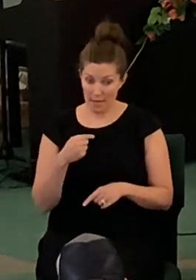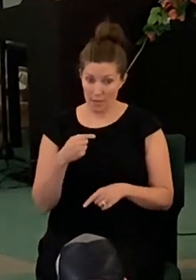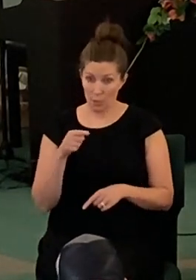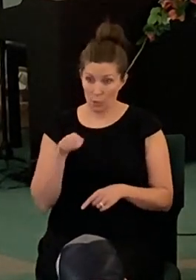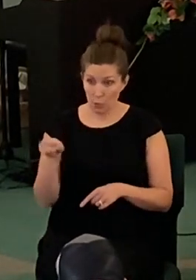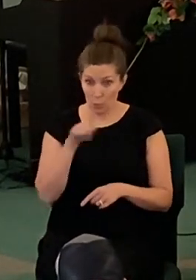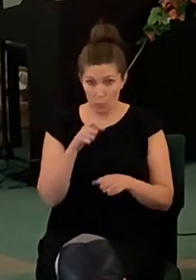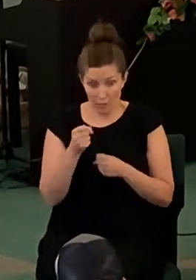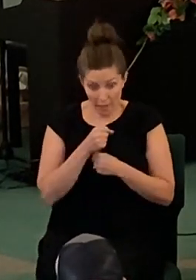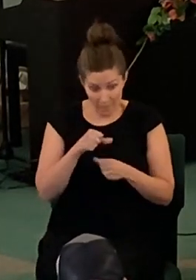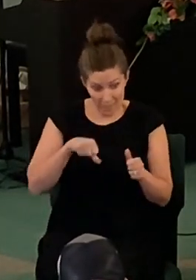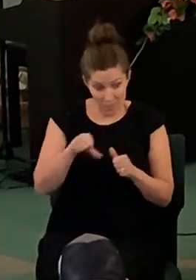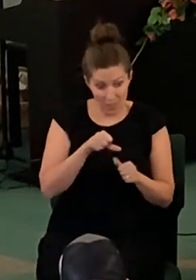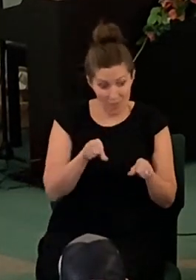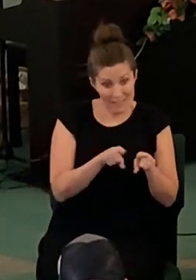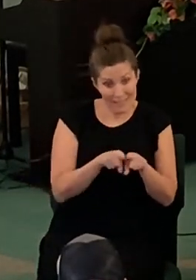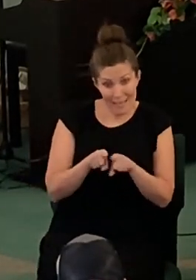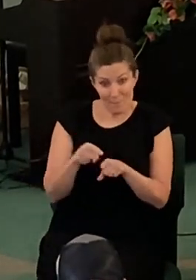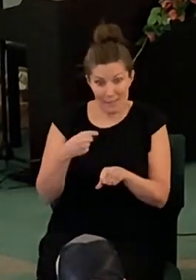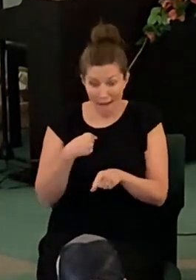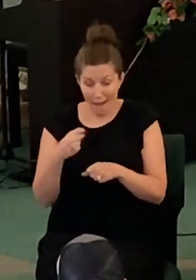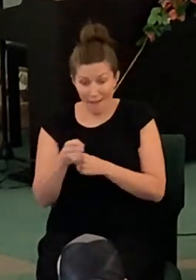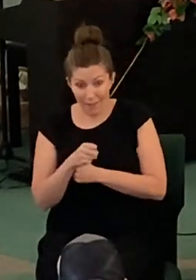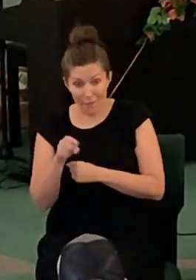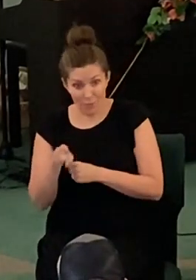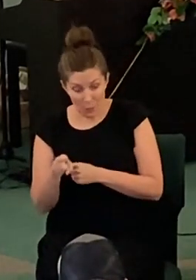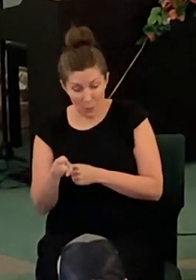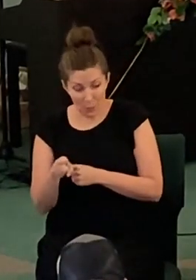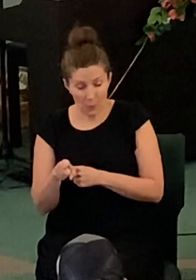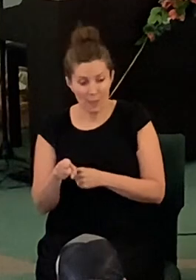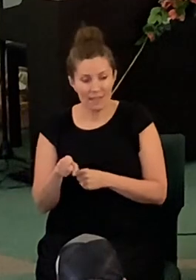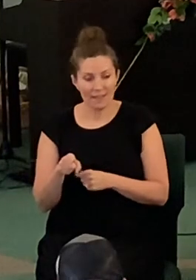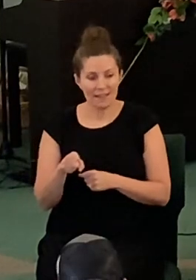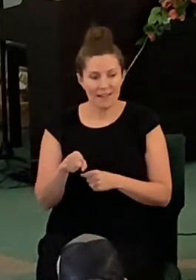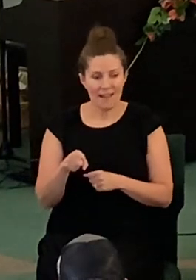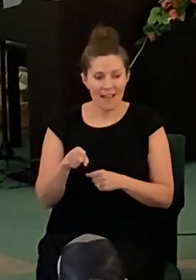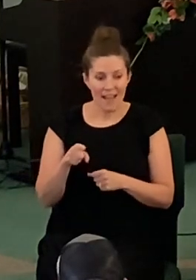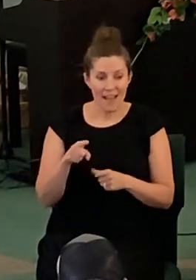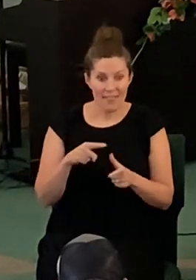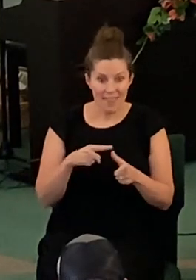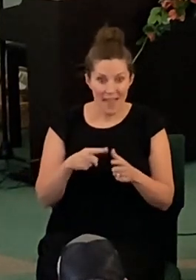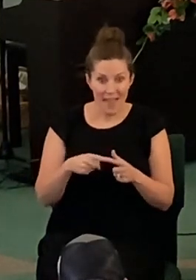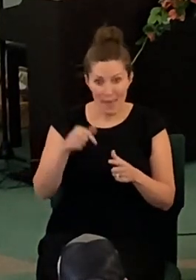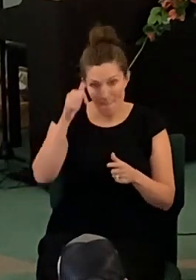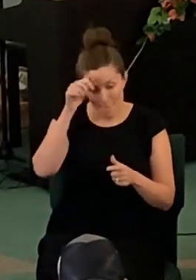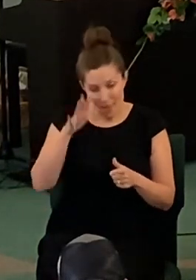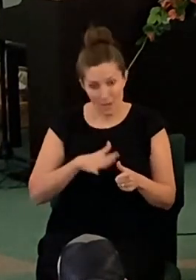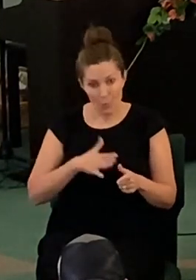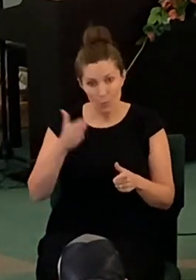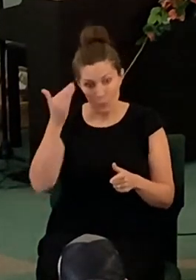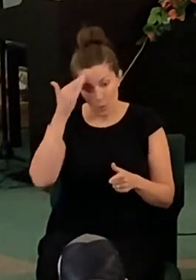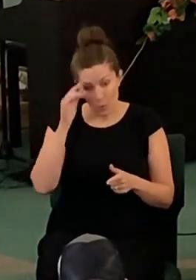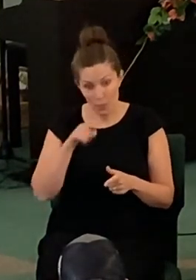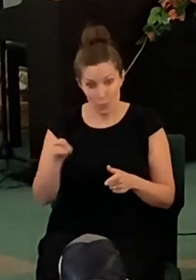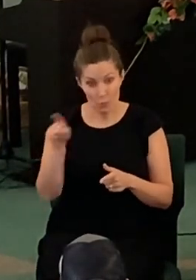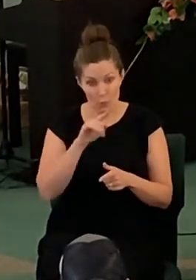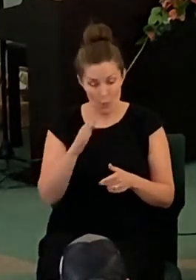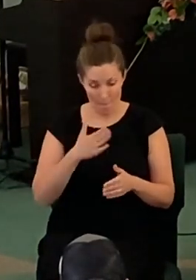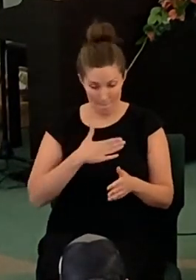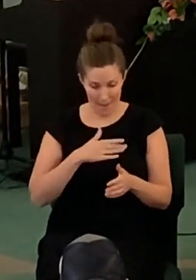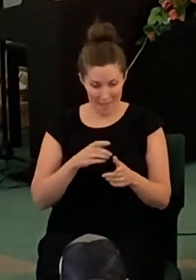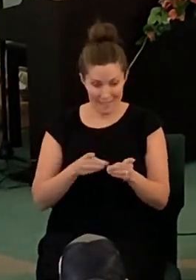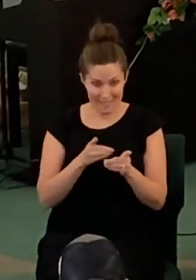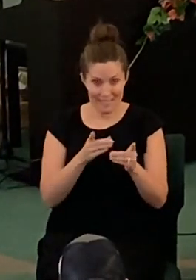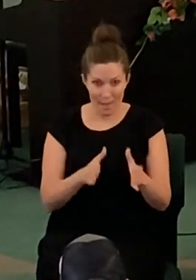have loved you, that you also love one another. By this men will know that you are my disciples, if